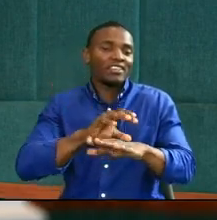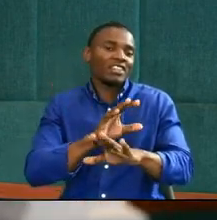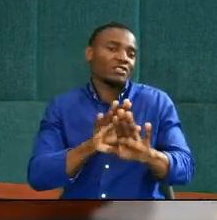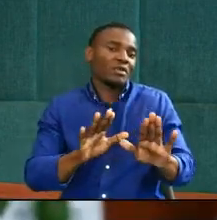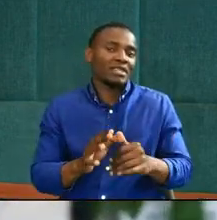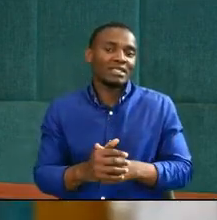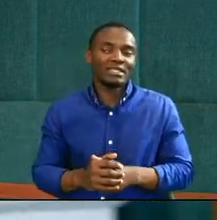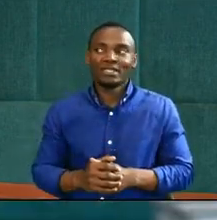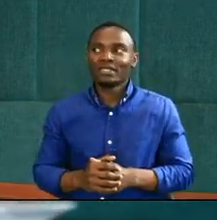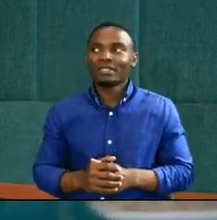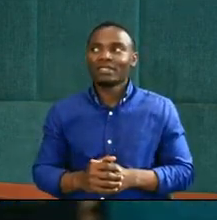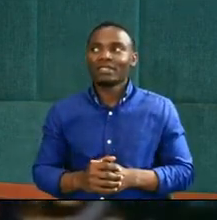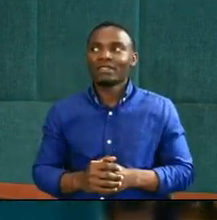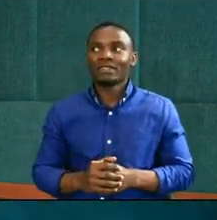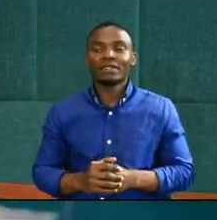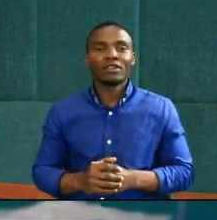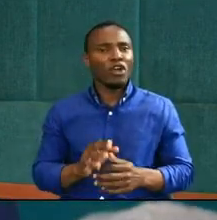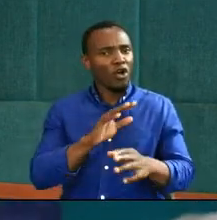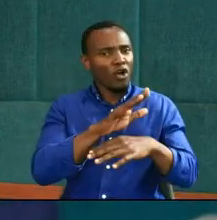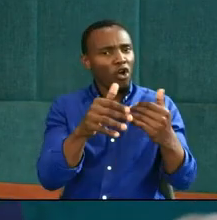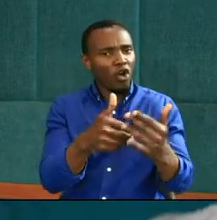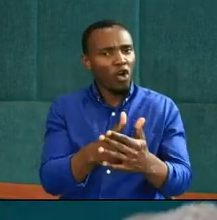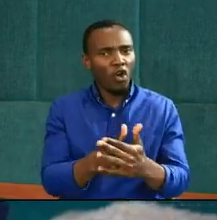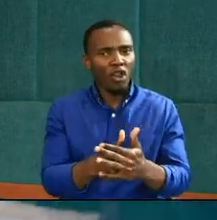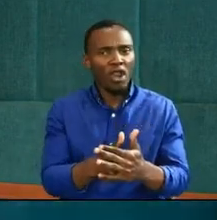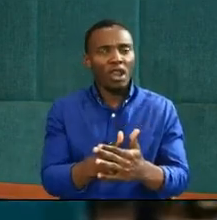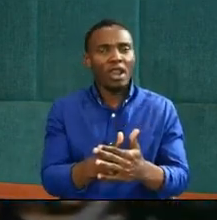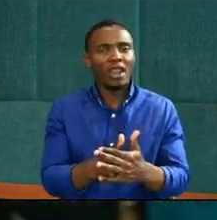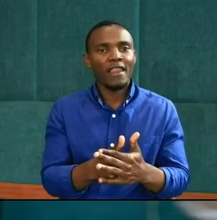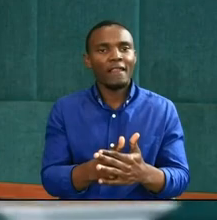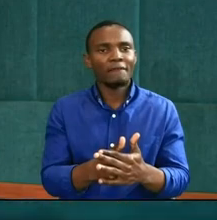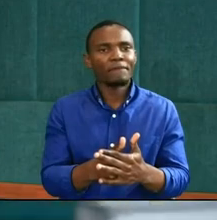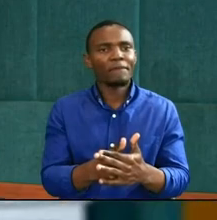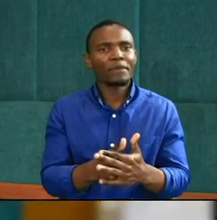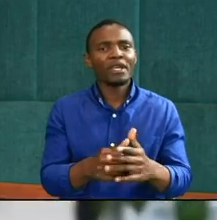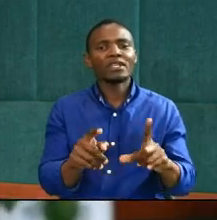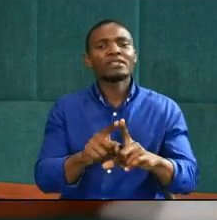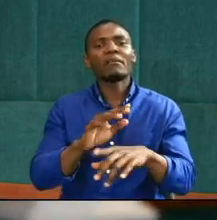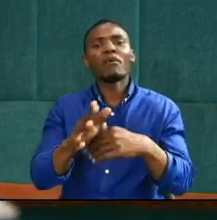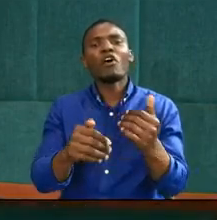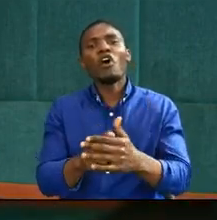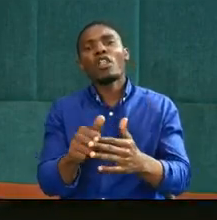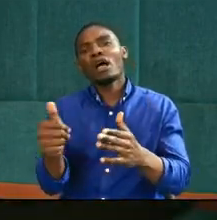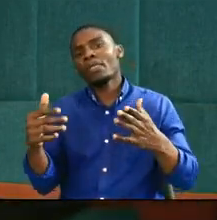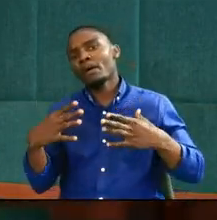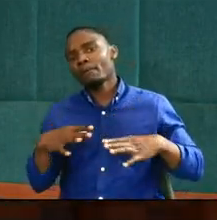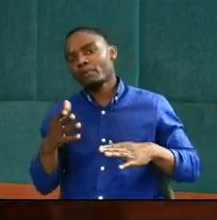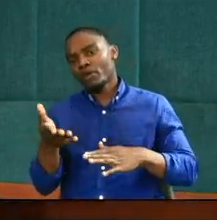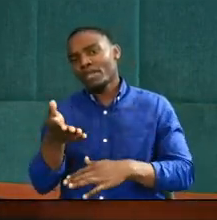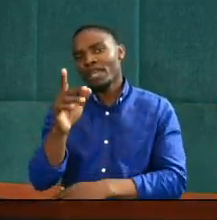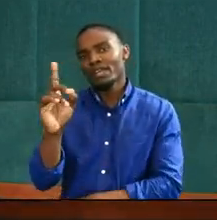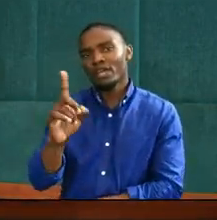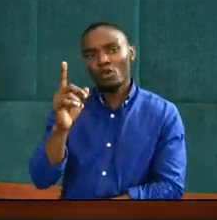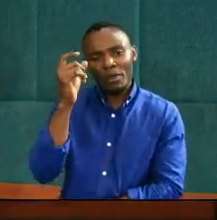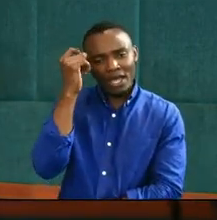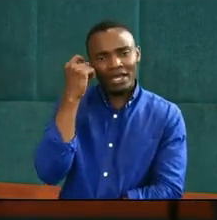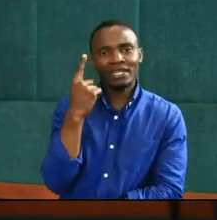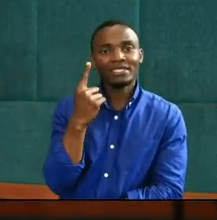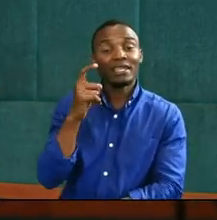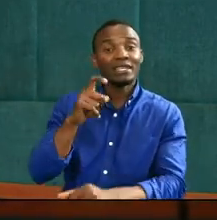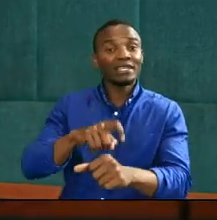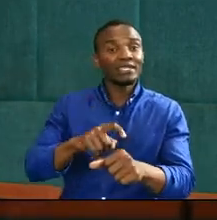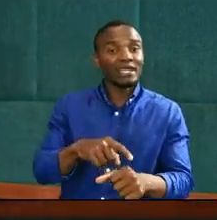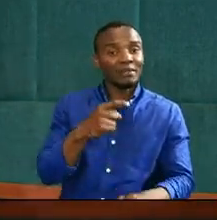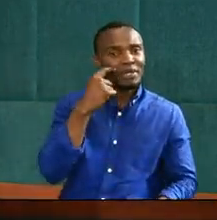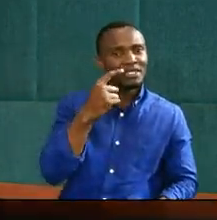Let me say that. Let me repeat that for you. Is it common? Does the average man on the roads of Nairobi understand that when they